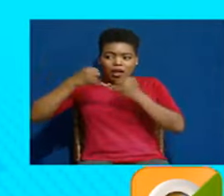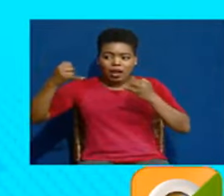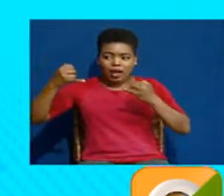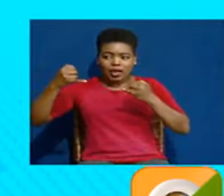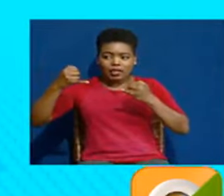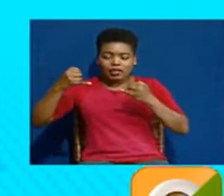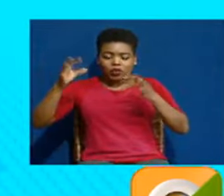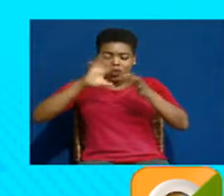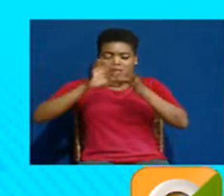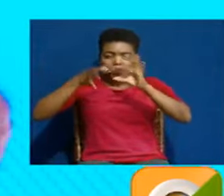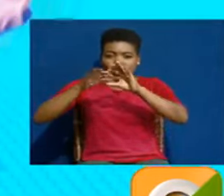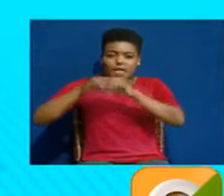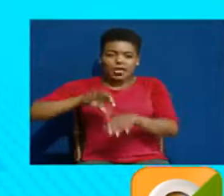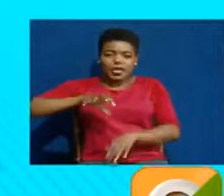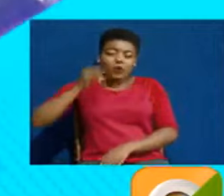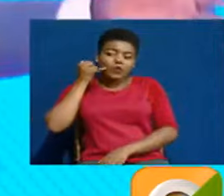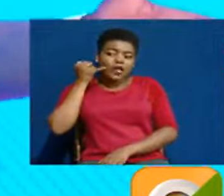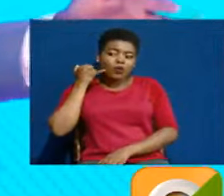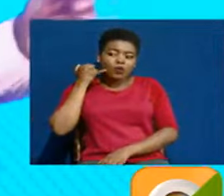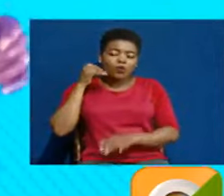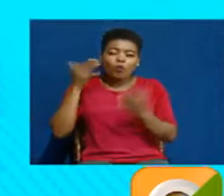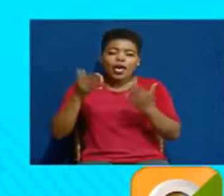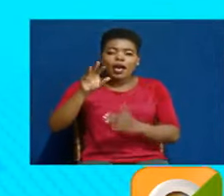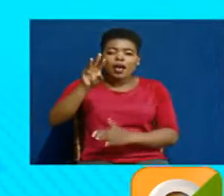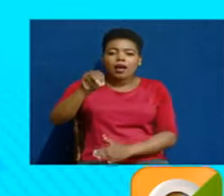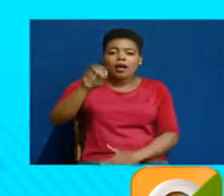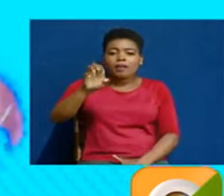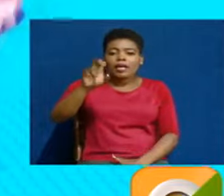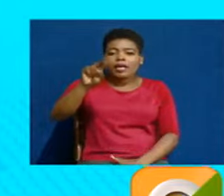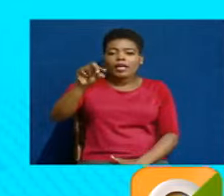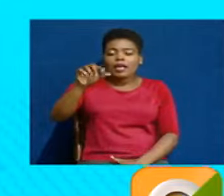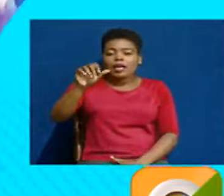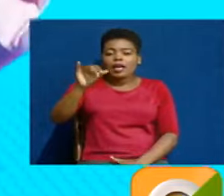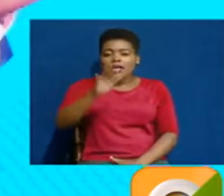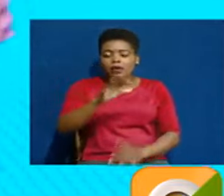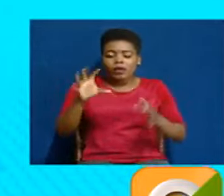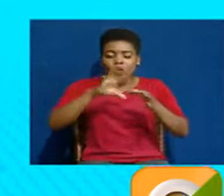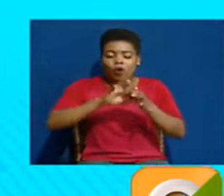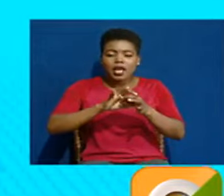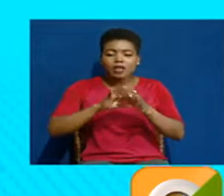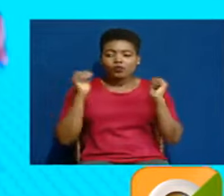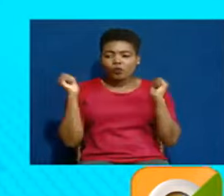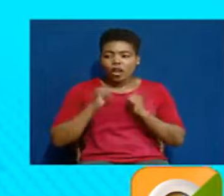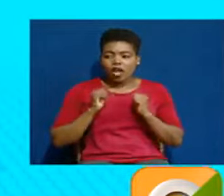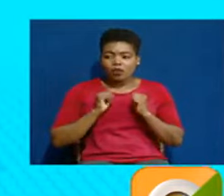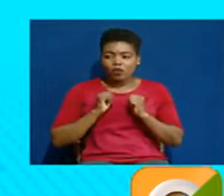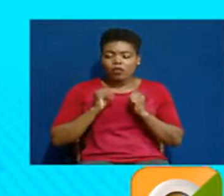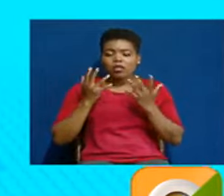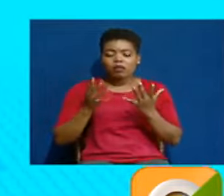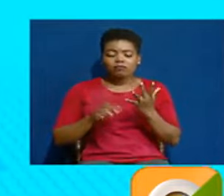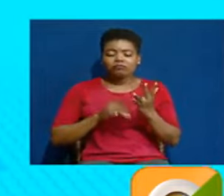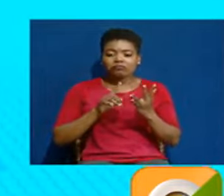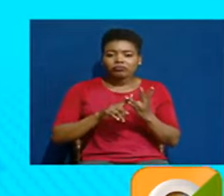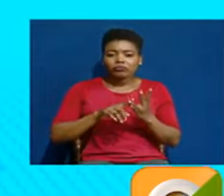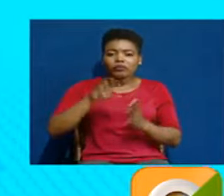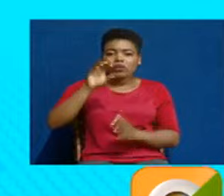in Menengai that will go to Olkalau, that will go to Nanyuki, supply power